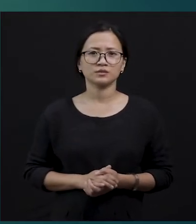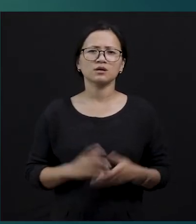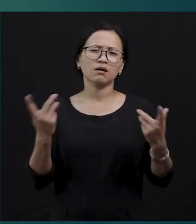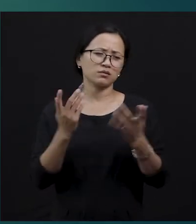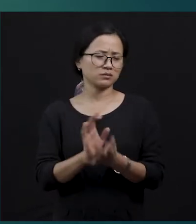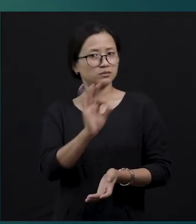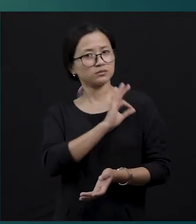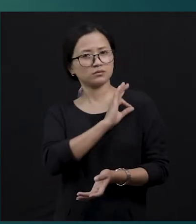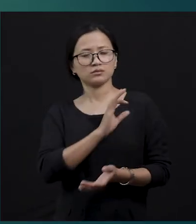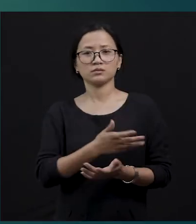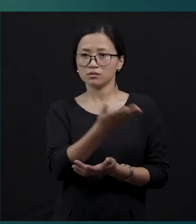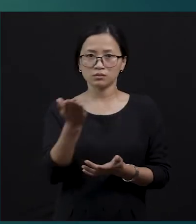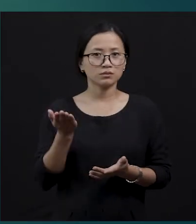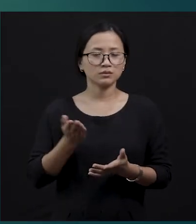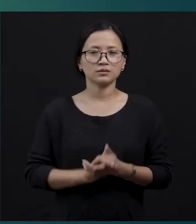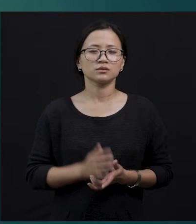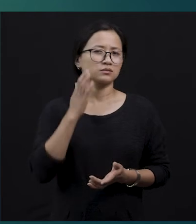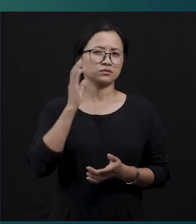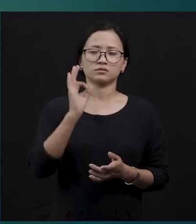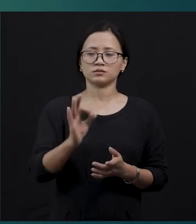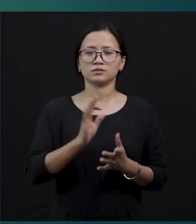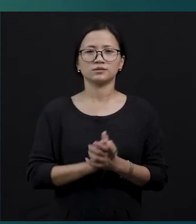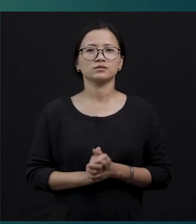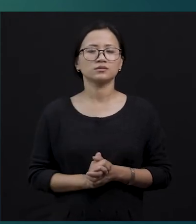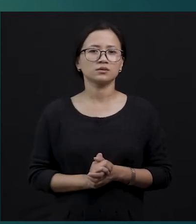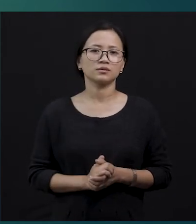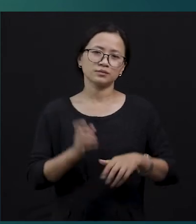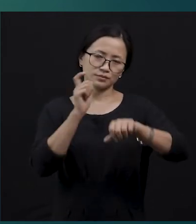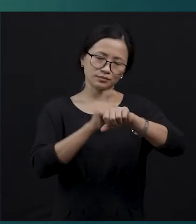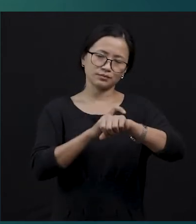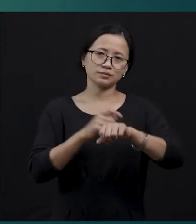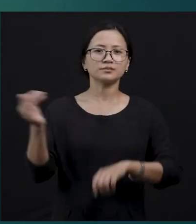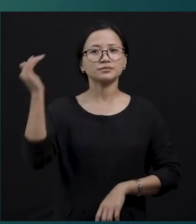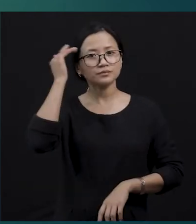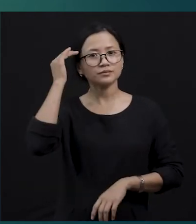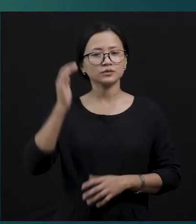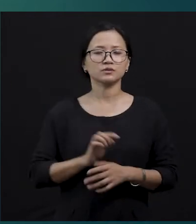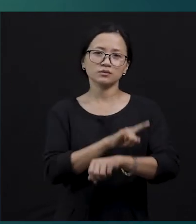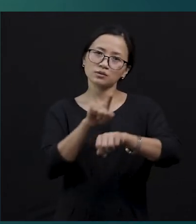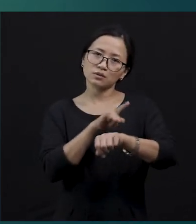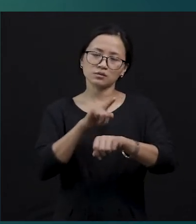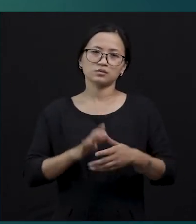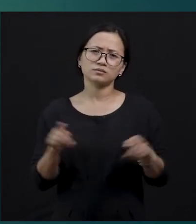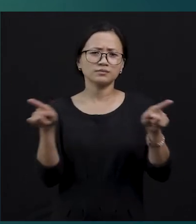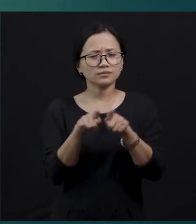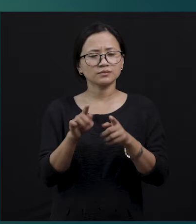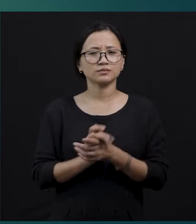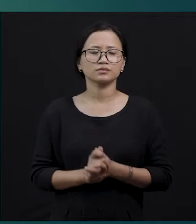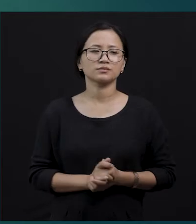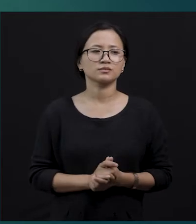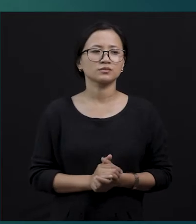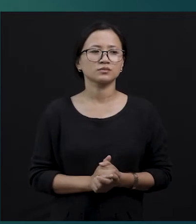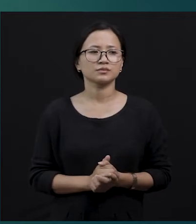how interesting it is and how much important it is to know the time, the hours, right? So try to recall,